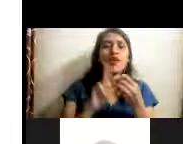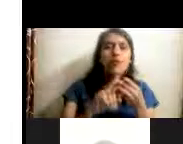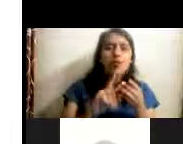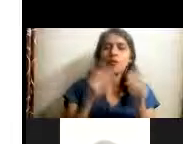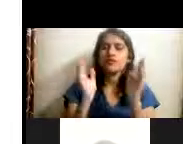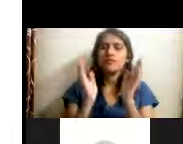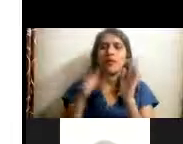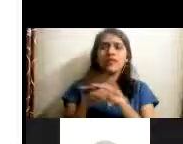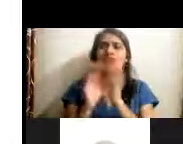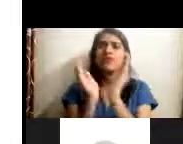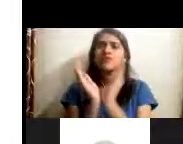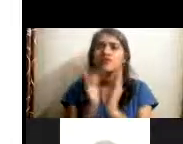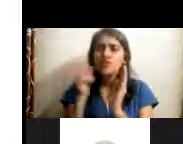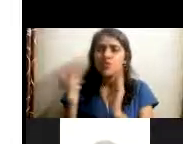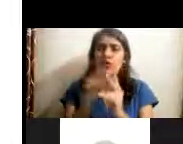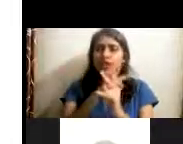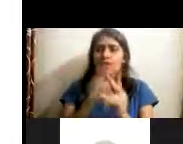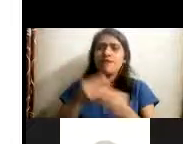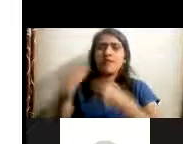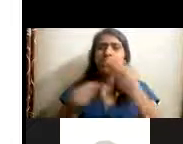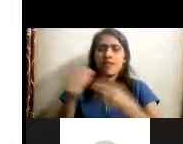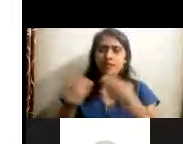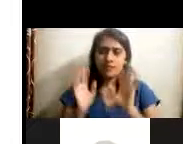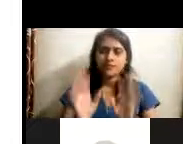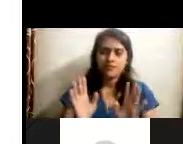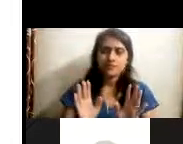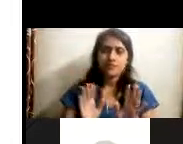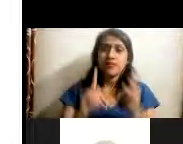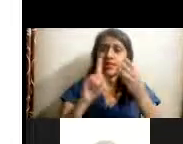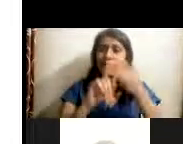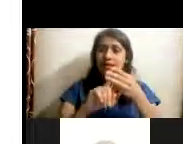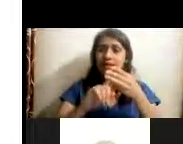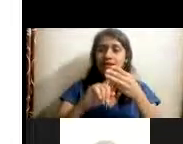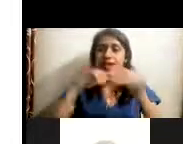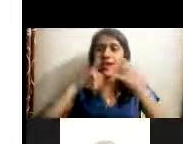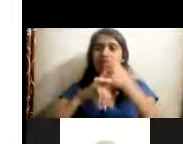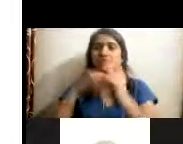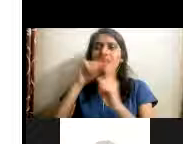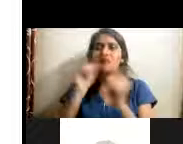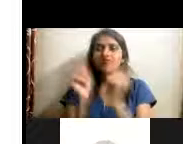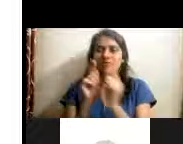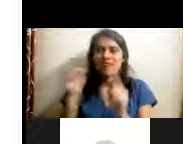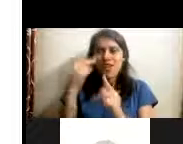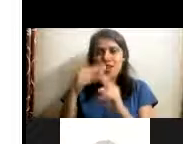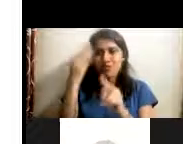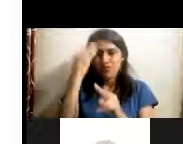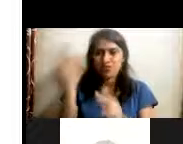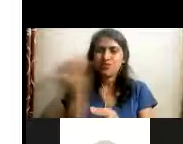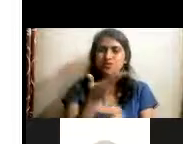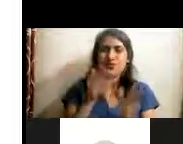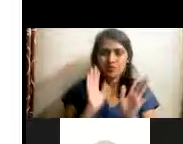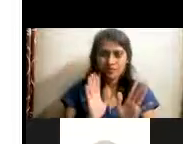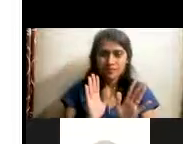insurance scheme, or we know this ESI dispensaries and hospitals, and the